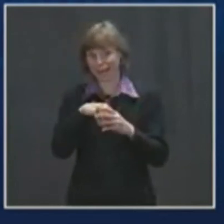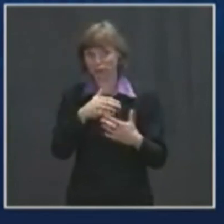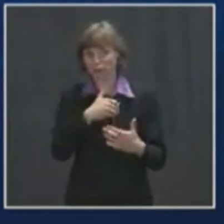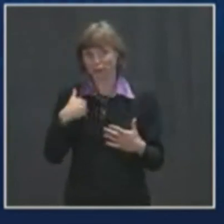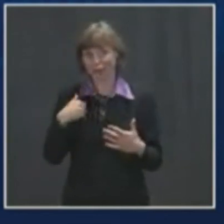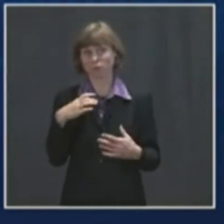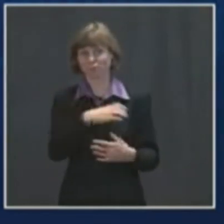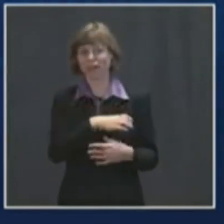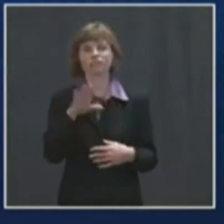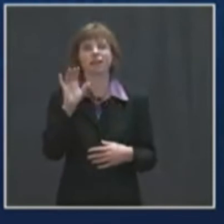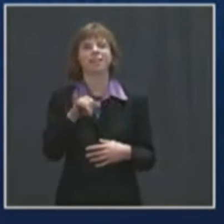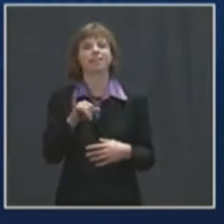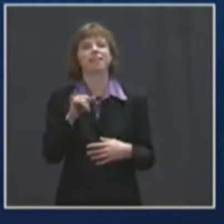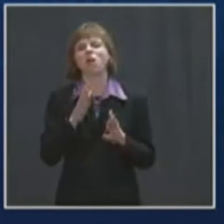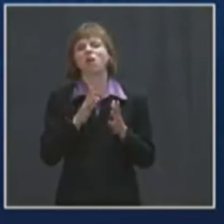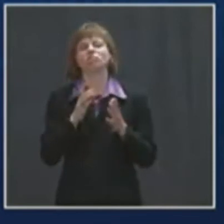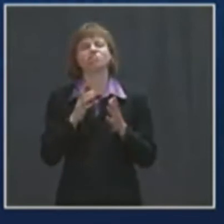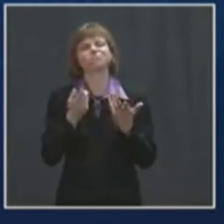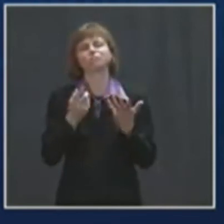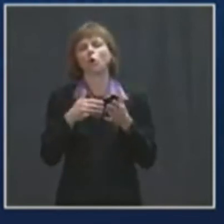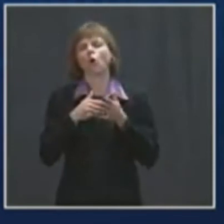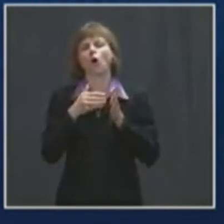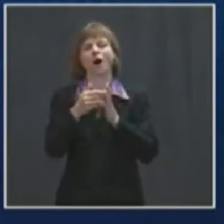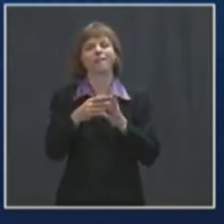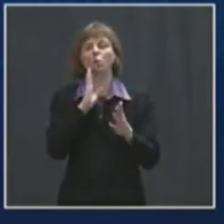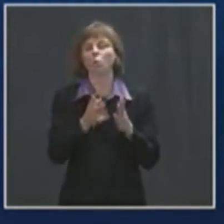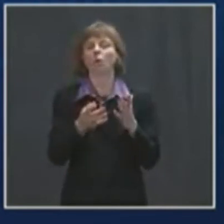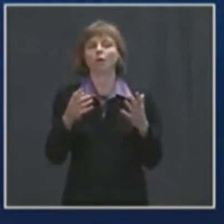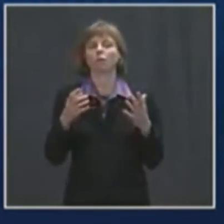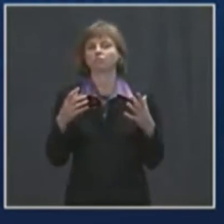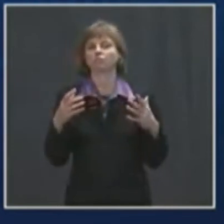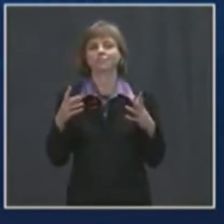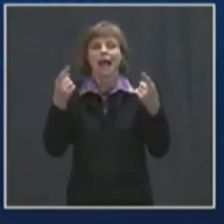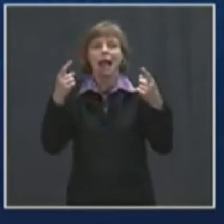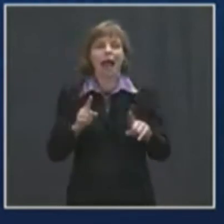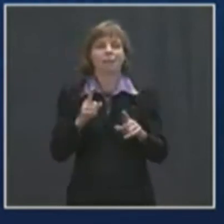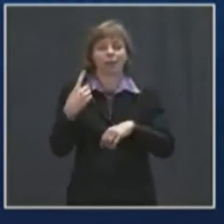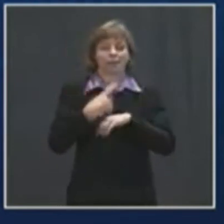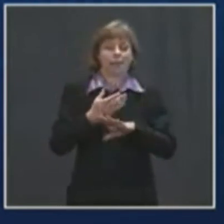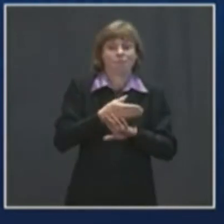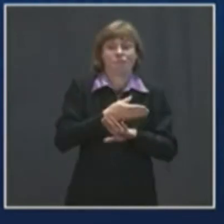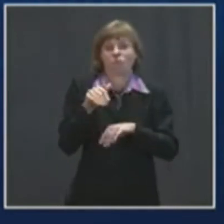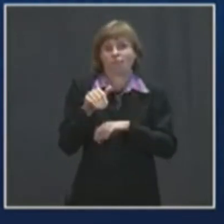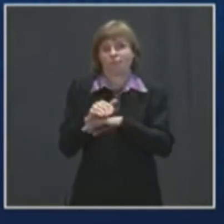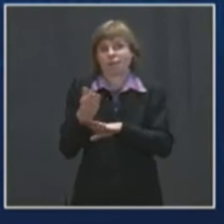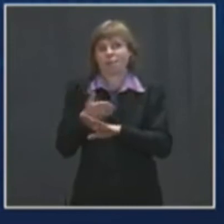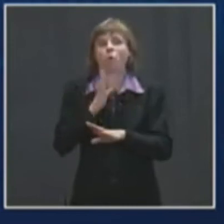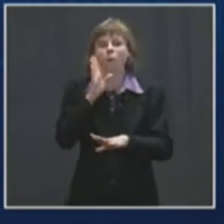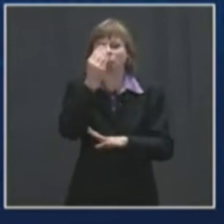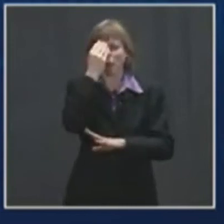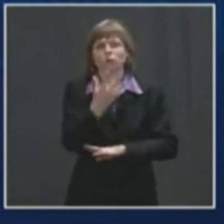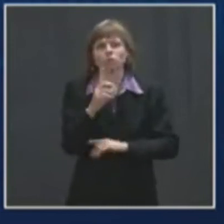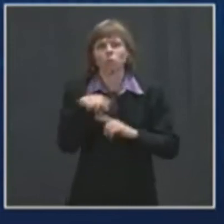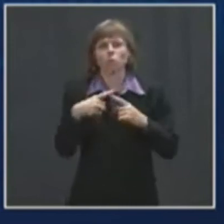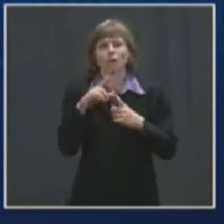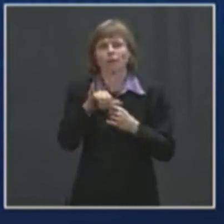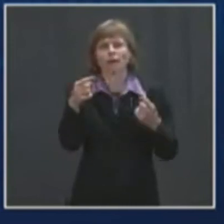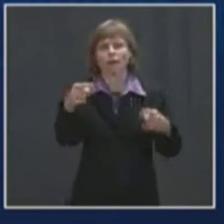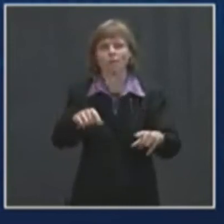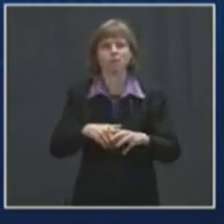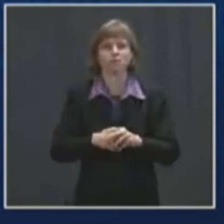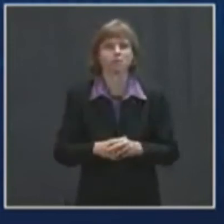together the day before or the night before, and we will, of course, keep you updated as those engagements happen or are planned for next week. Go ahead.